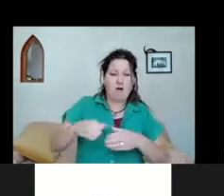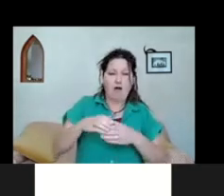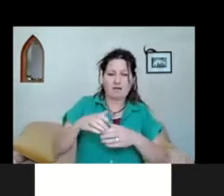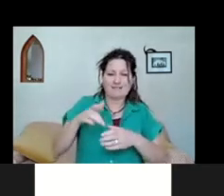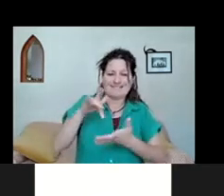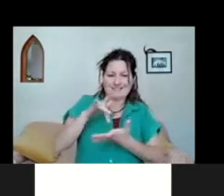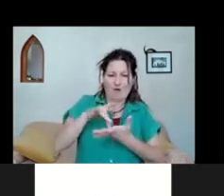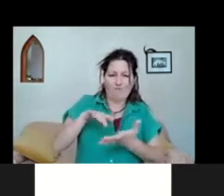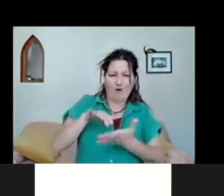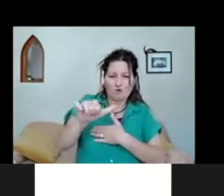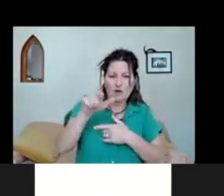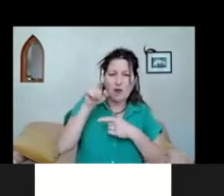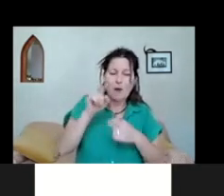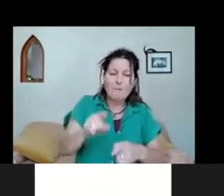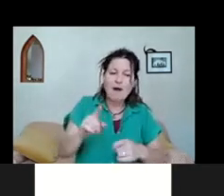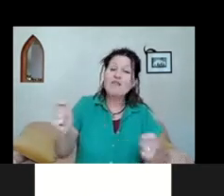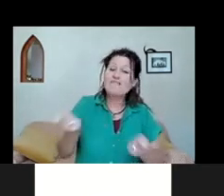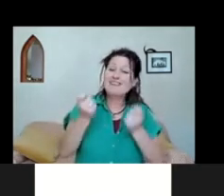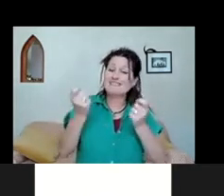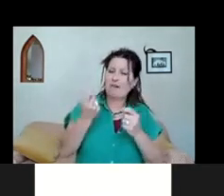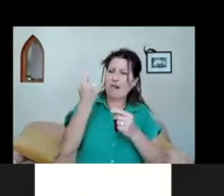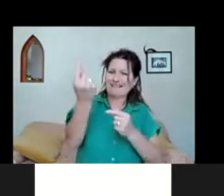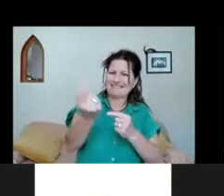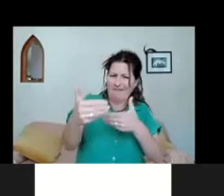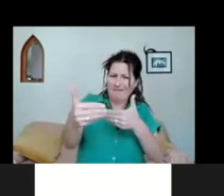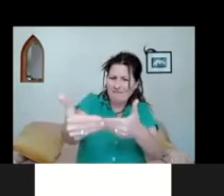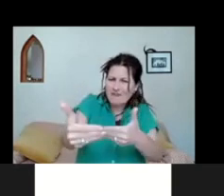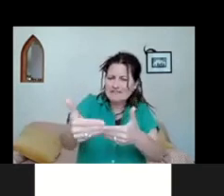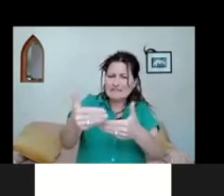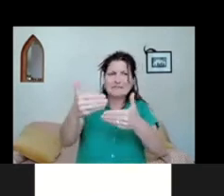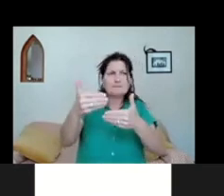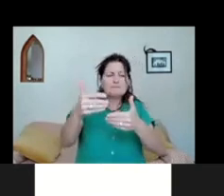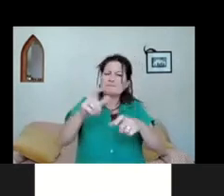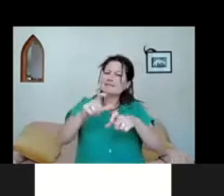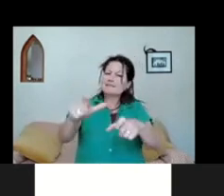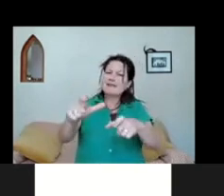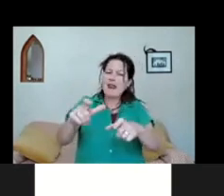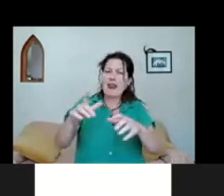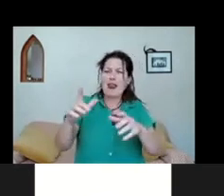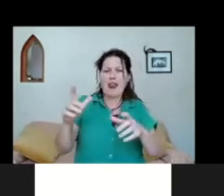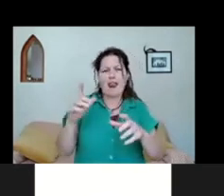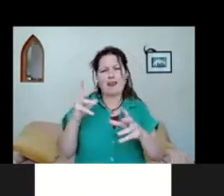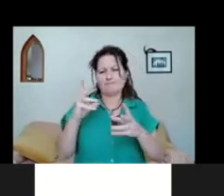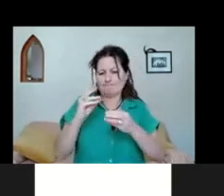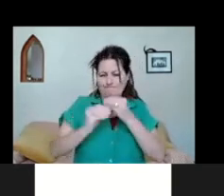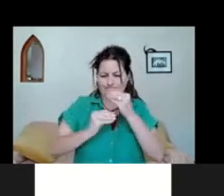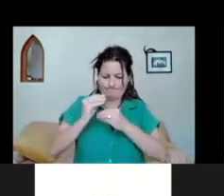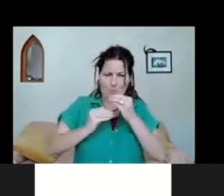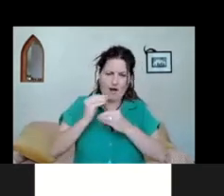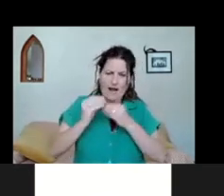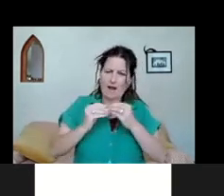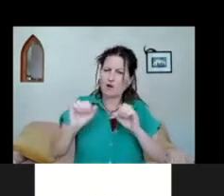is still in progress, so we don't necessarily have a format yet that, or a